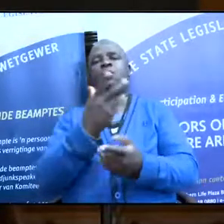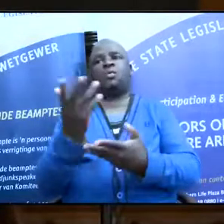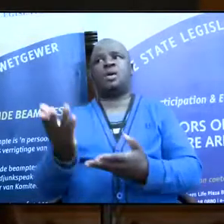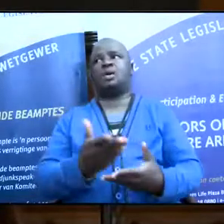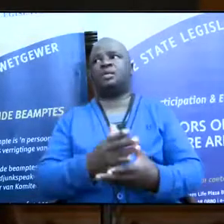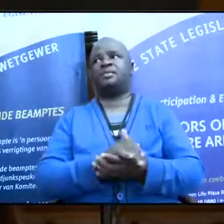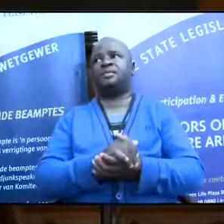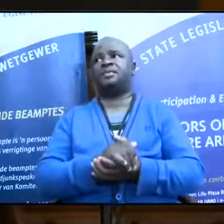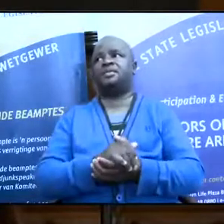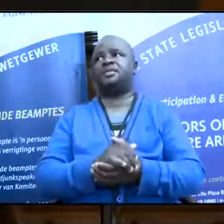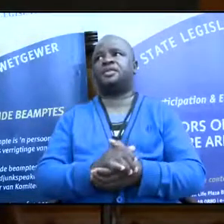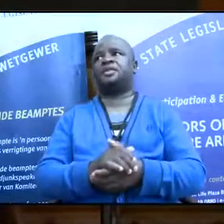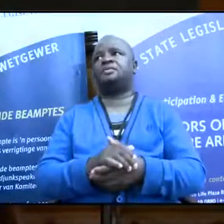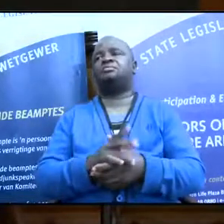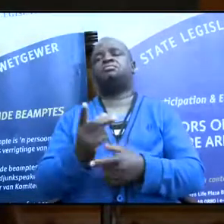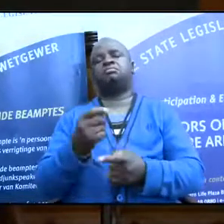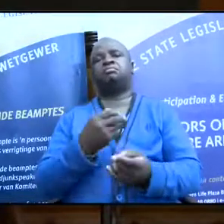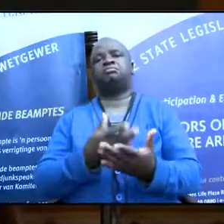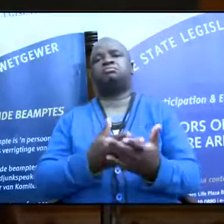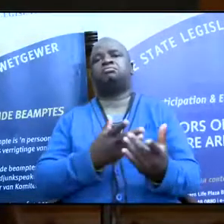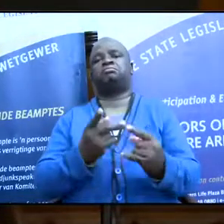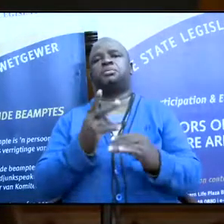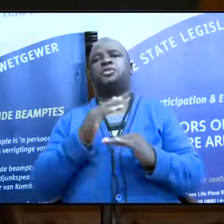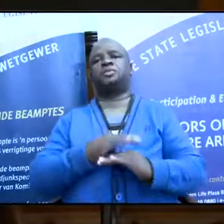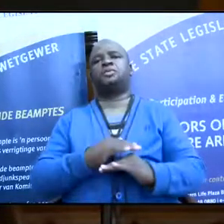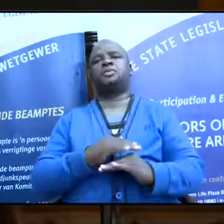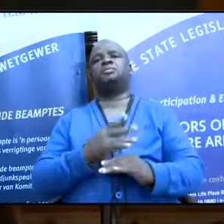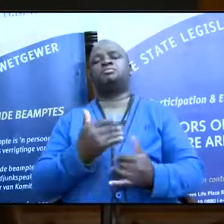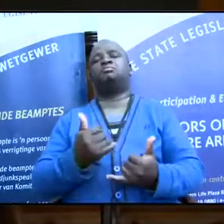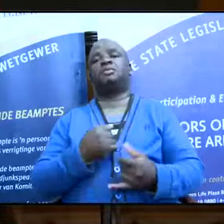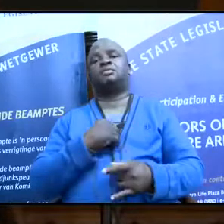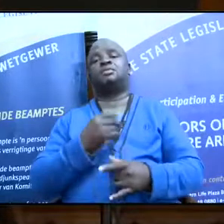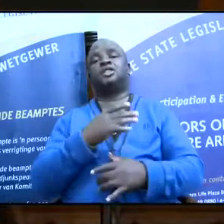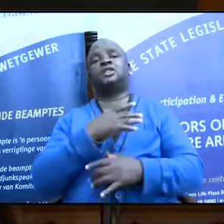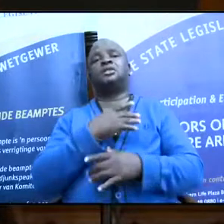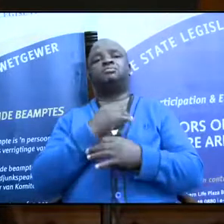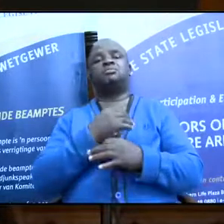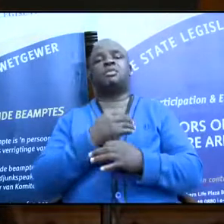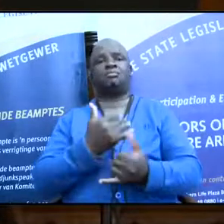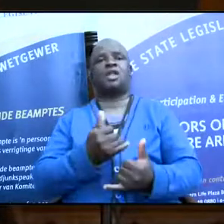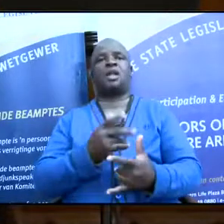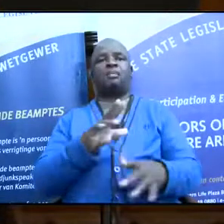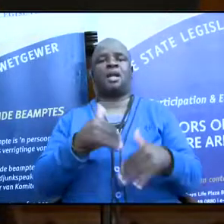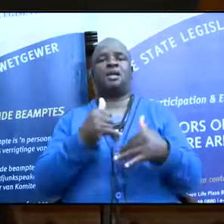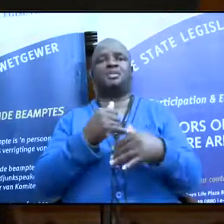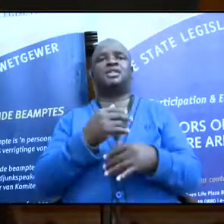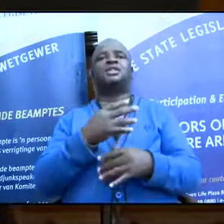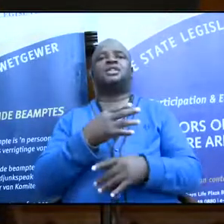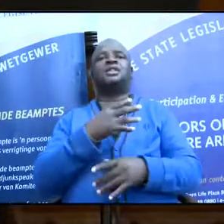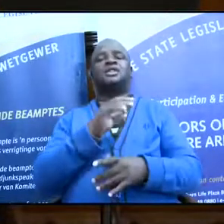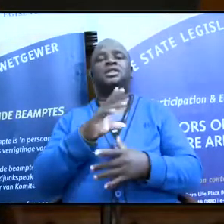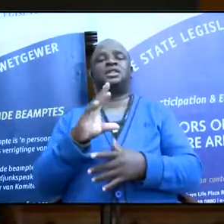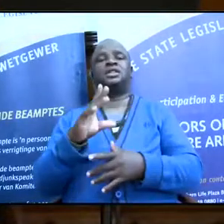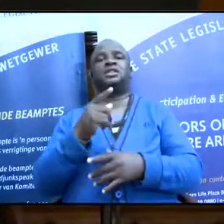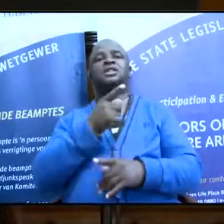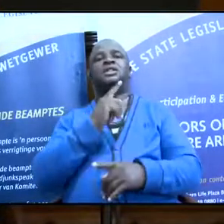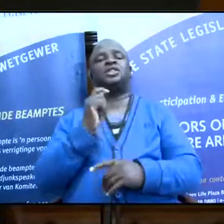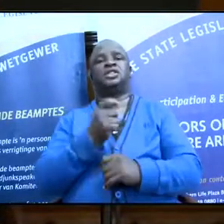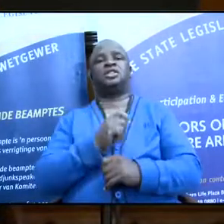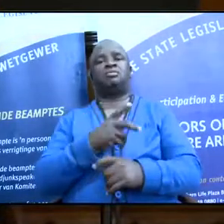welcome you can relax the surface is said in chaturnas legislature you can